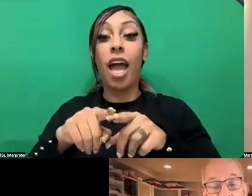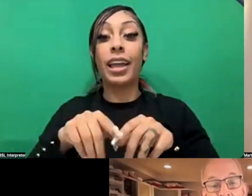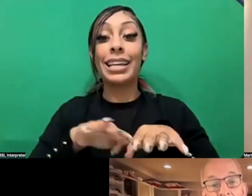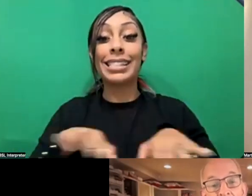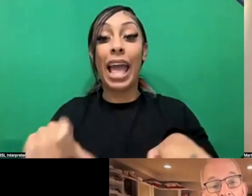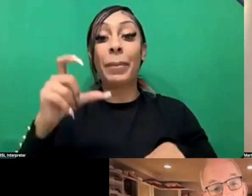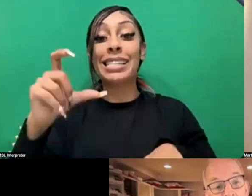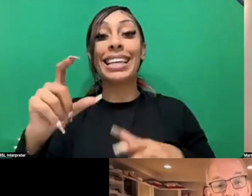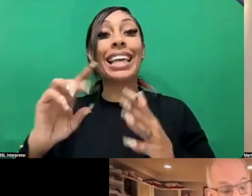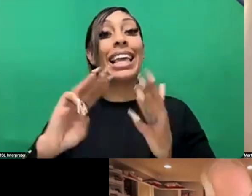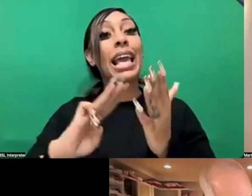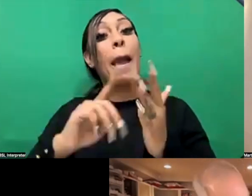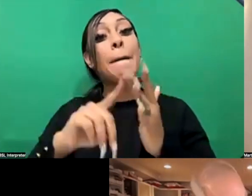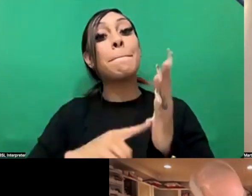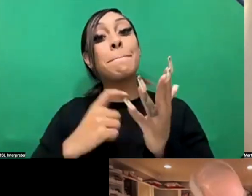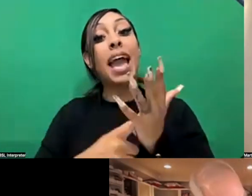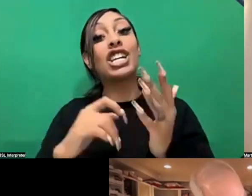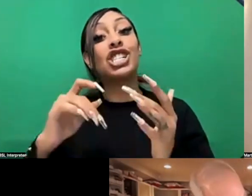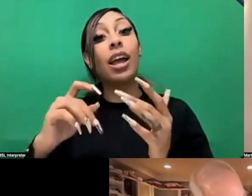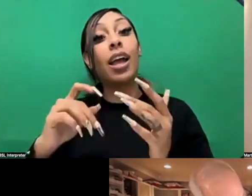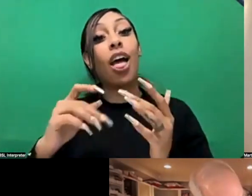major scale over 3 different strings.